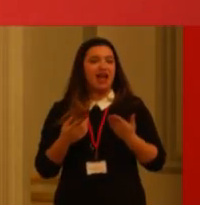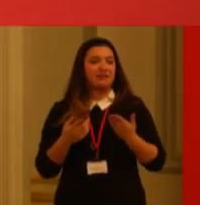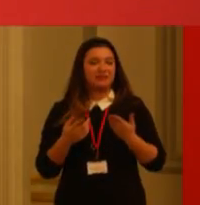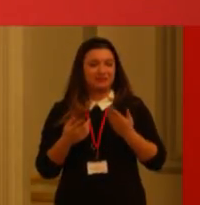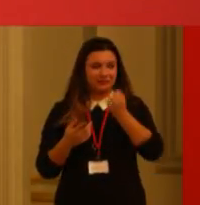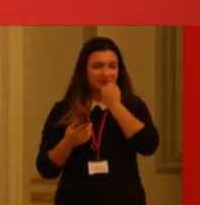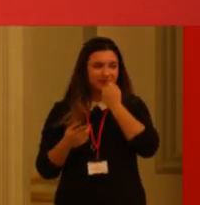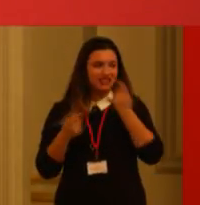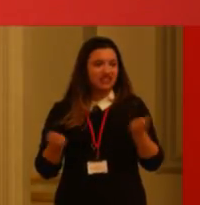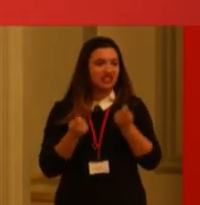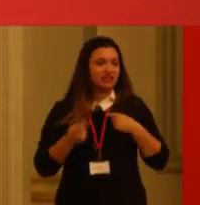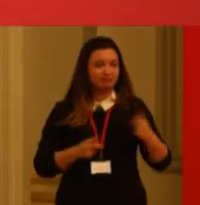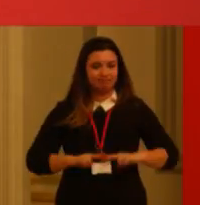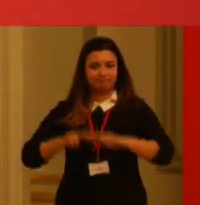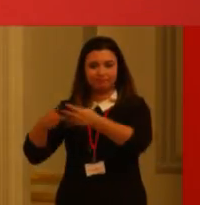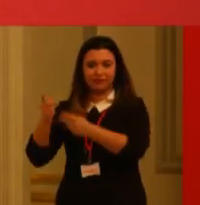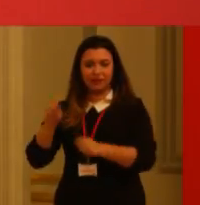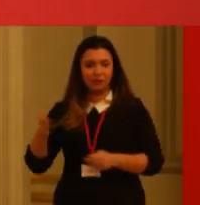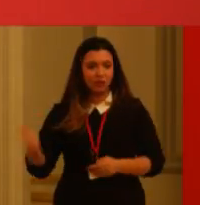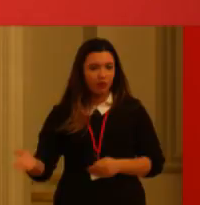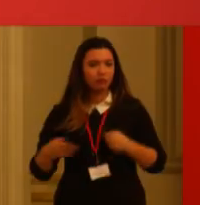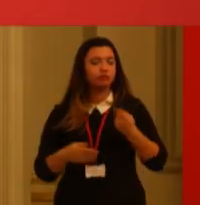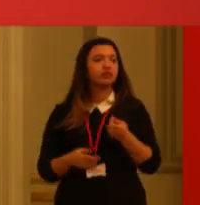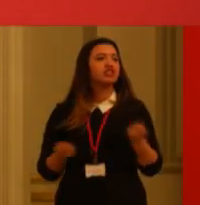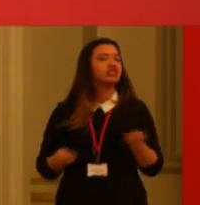in their 20s, they become obliged to be